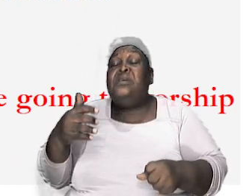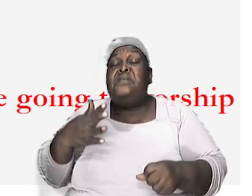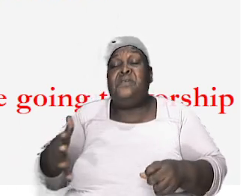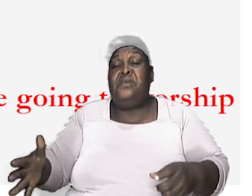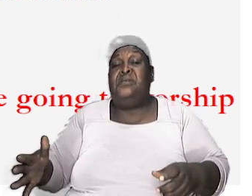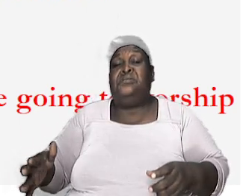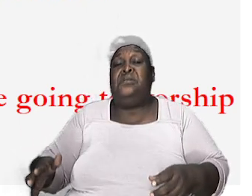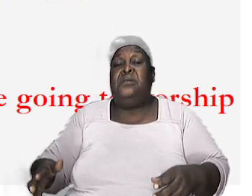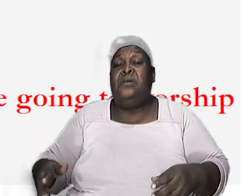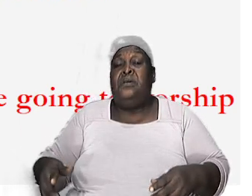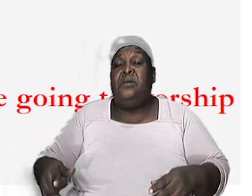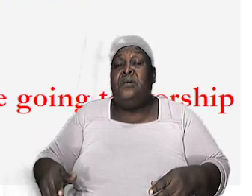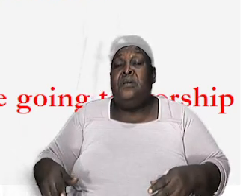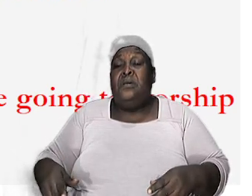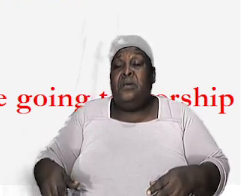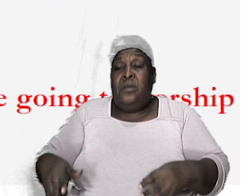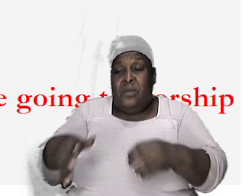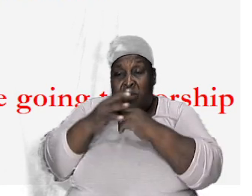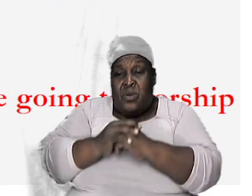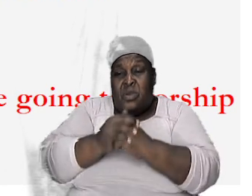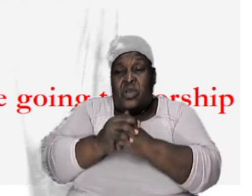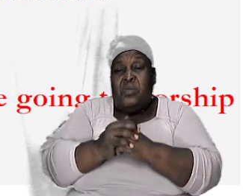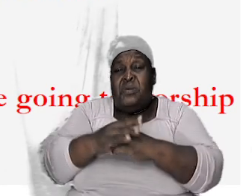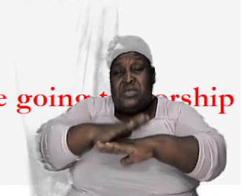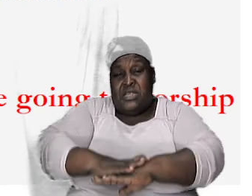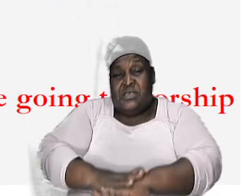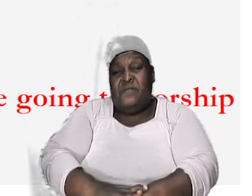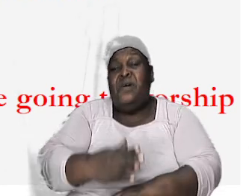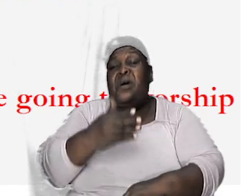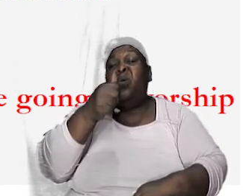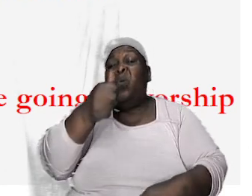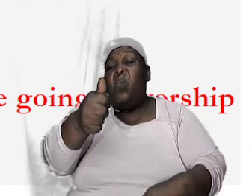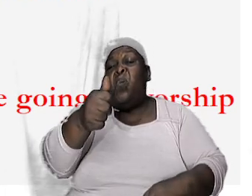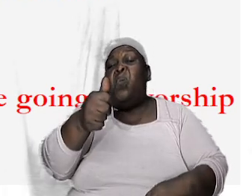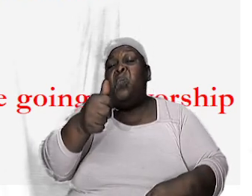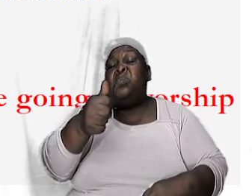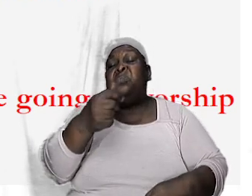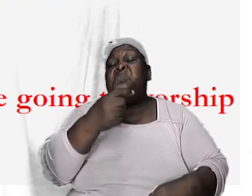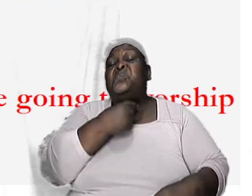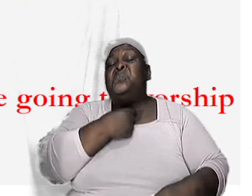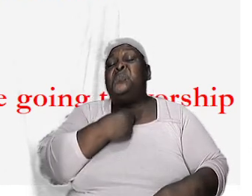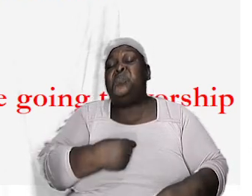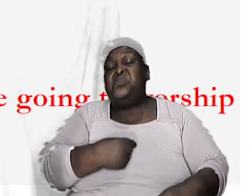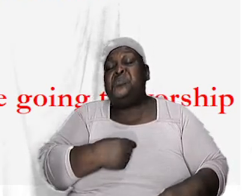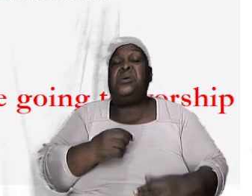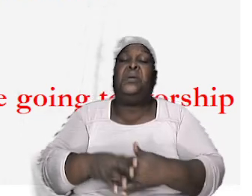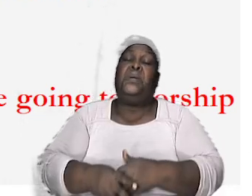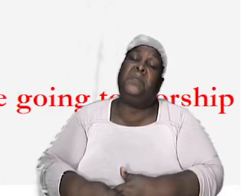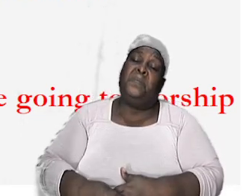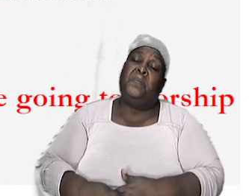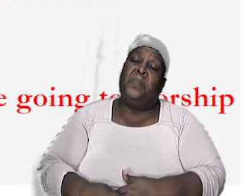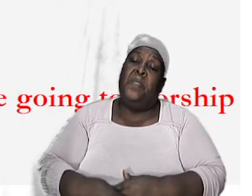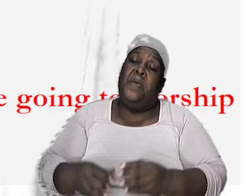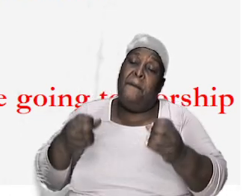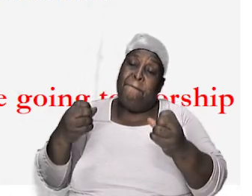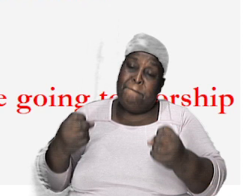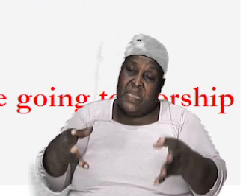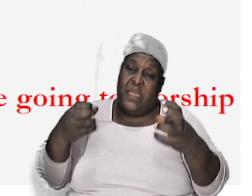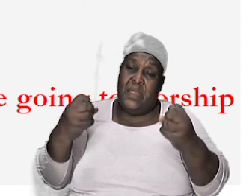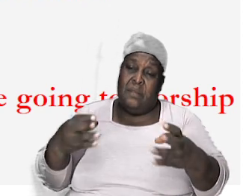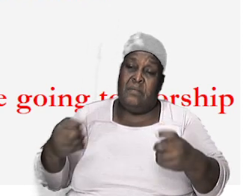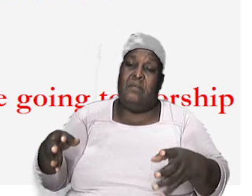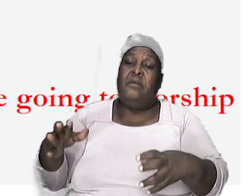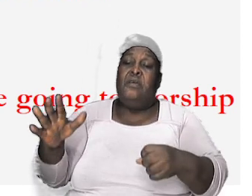that place that they think will give them the desire they need. So many of the things that we try to use to fill a gap